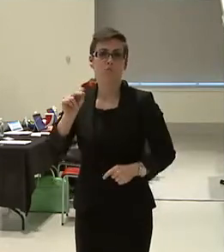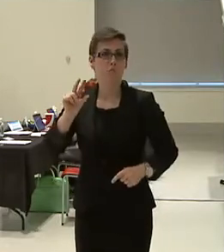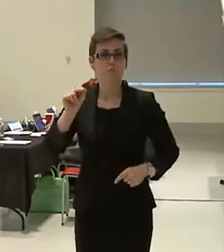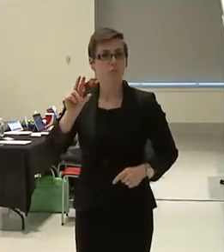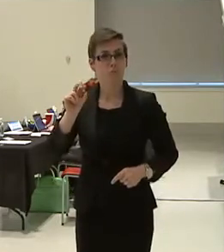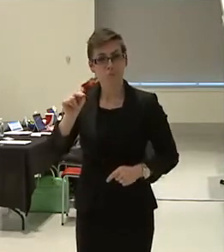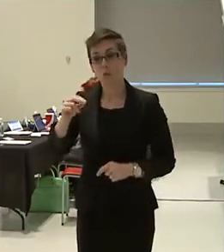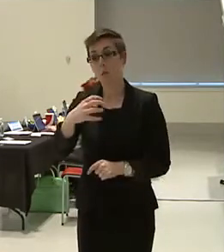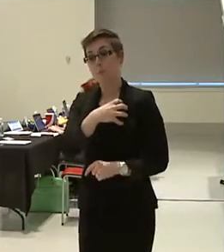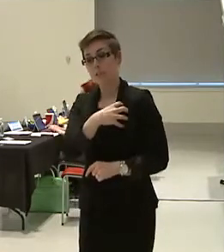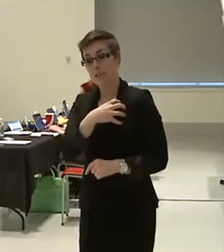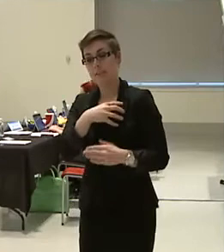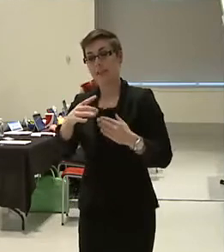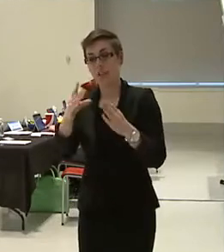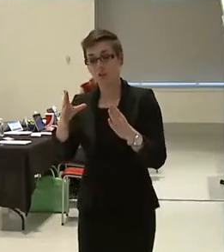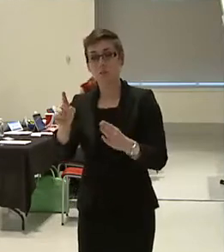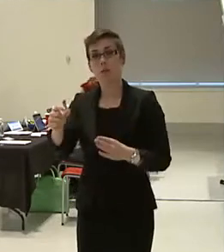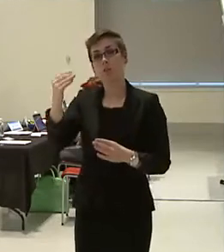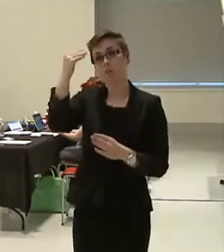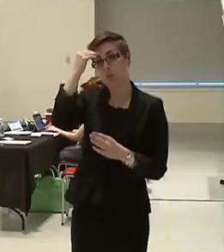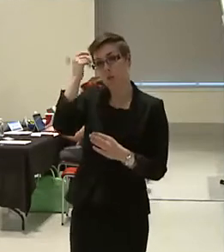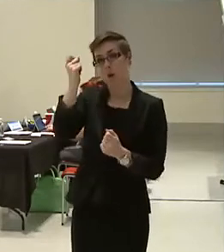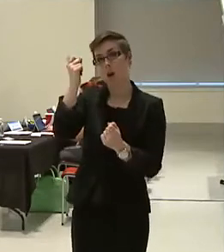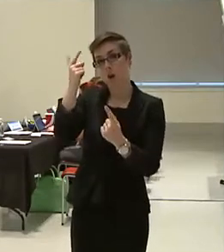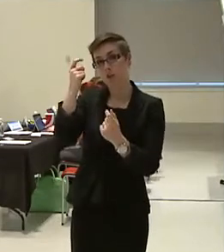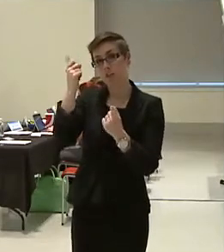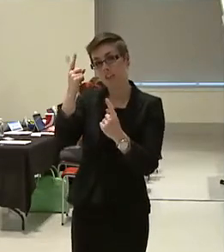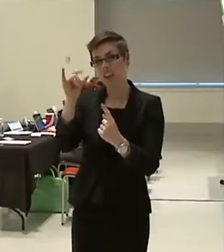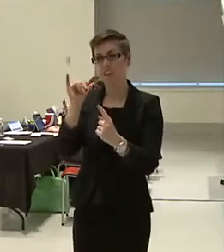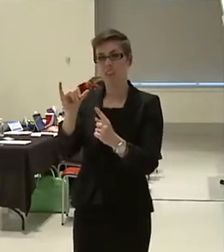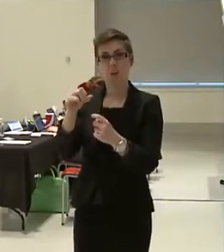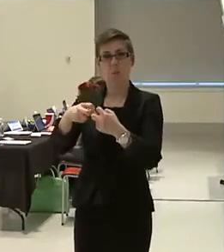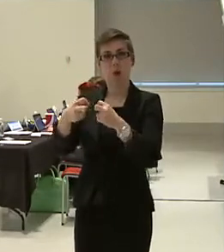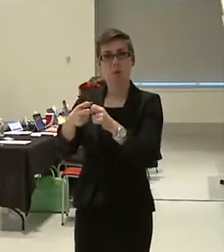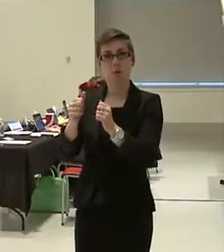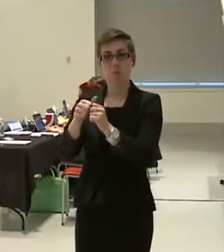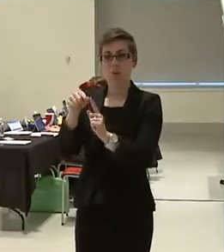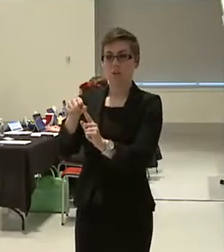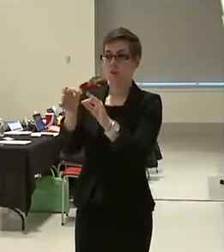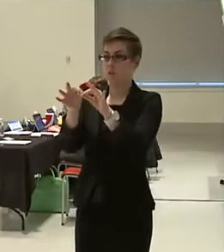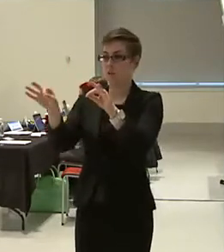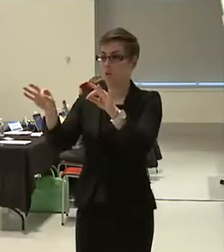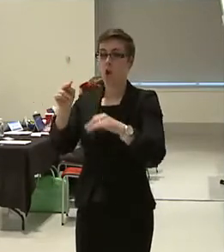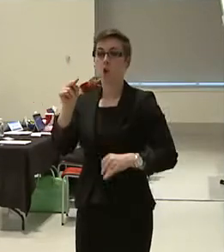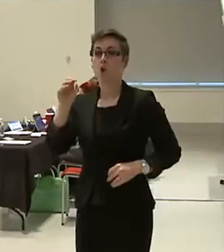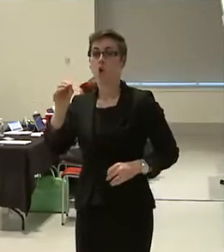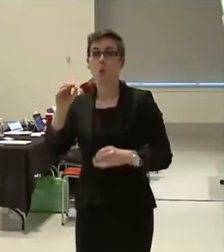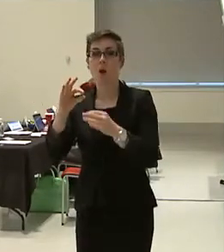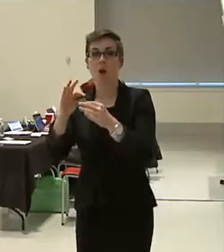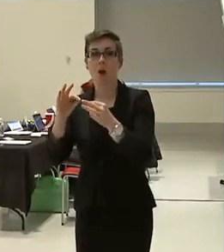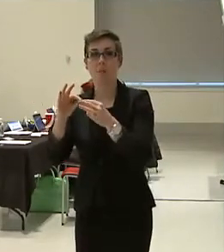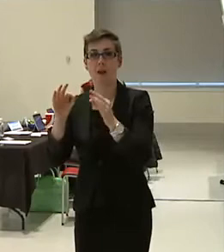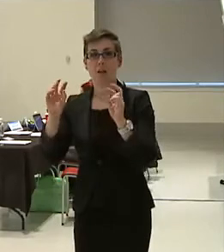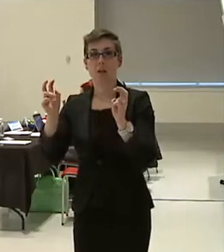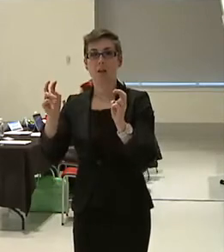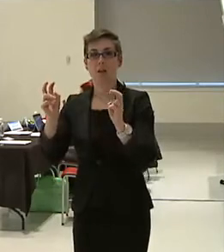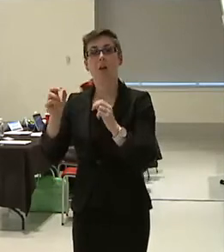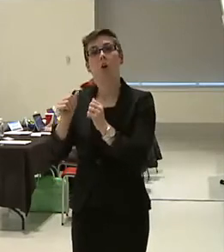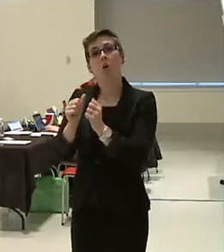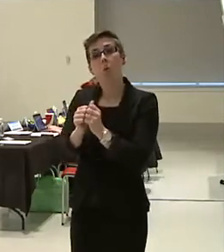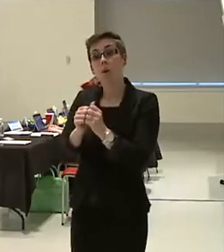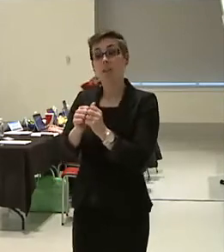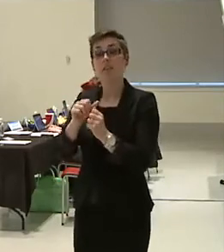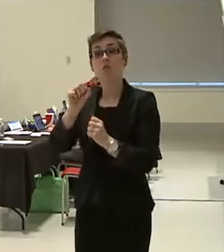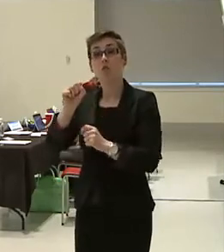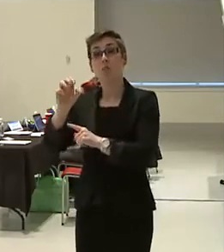Police leaders also need to understand the perils of no comment, especially today. As fast as social media